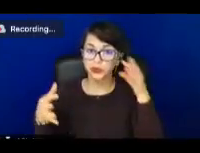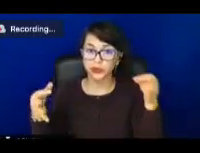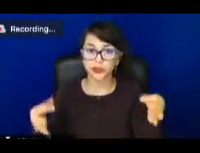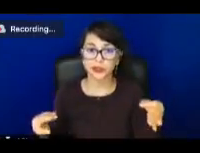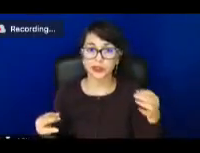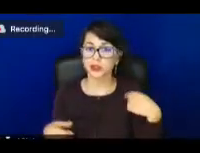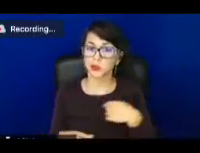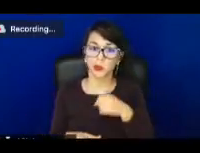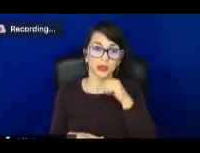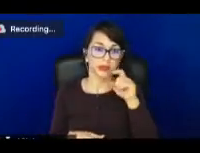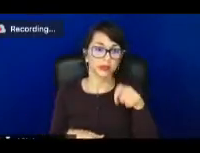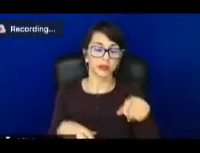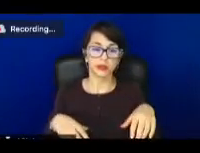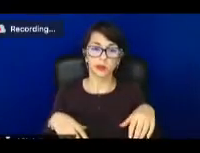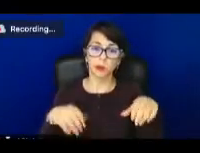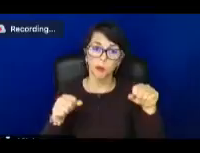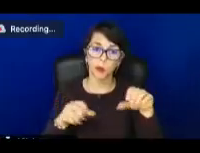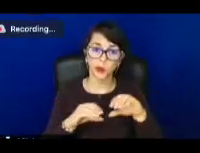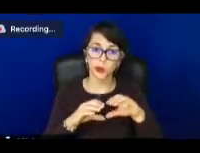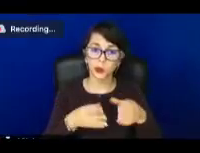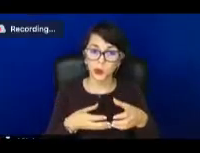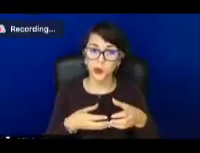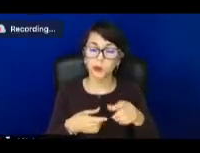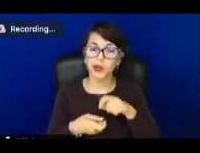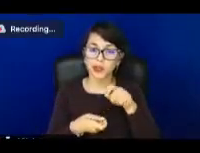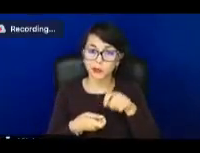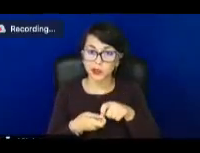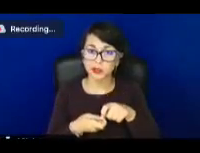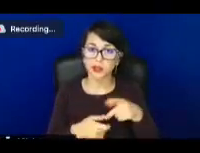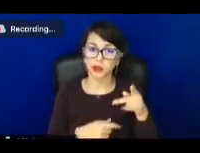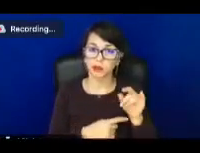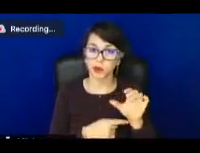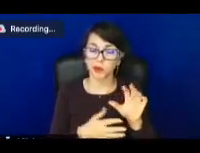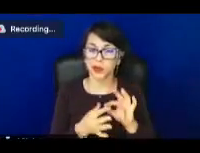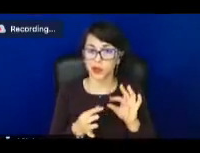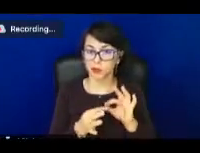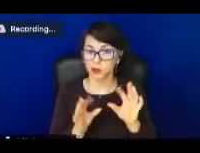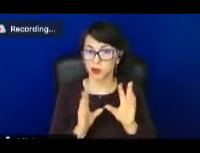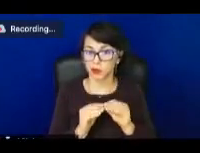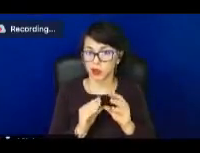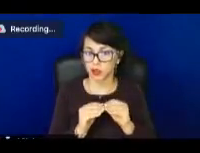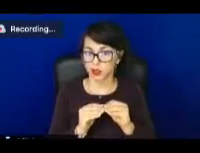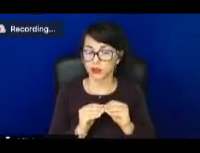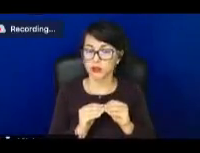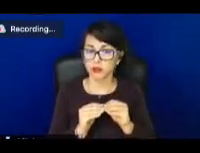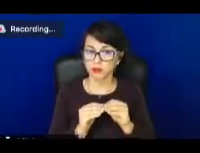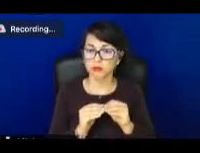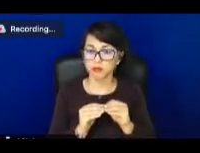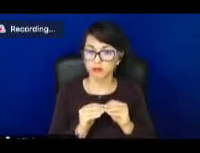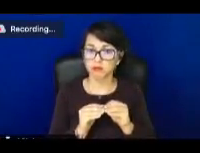we didn't need to hold group-specific public input meetings. The